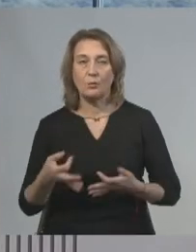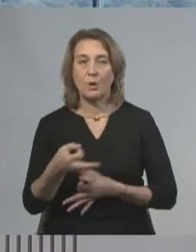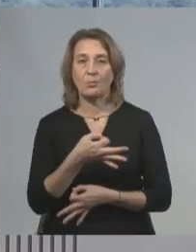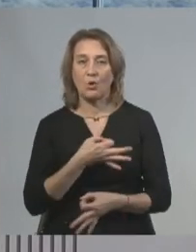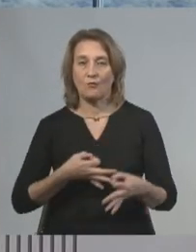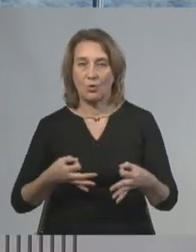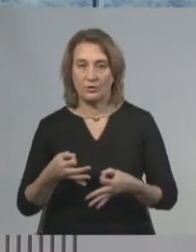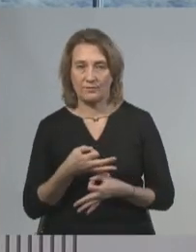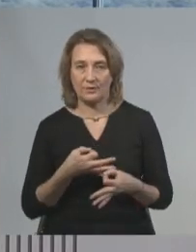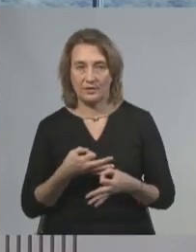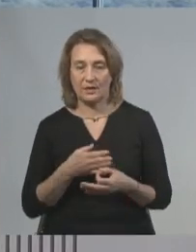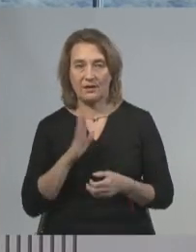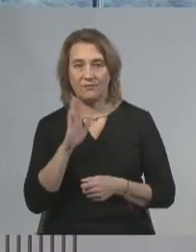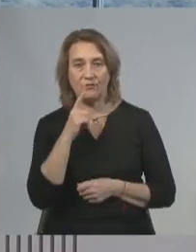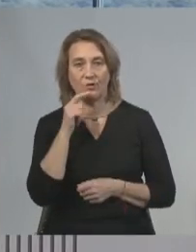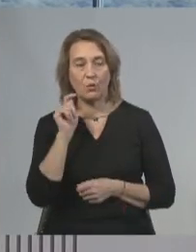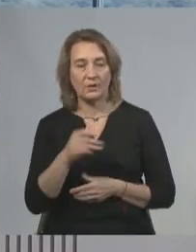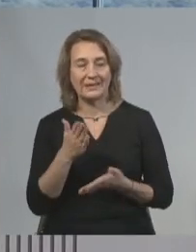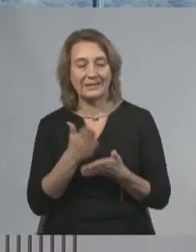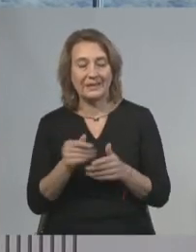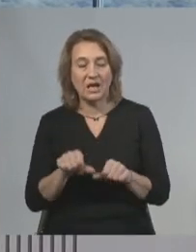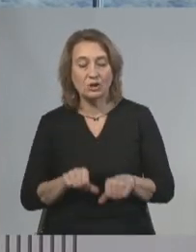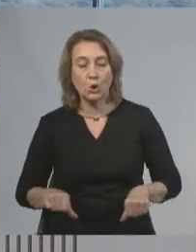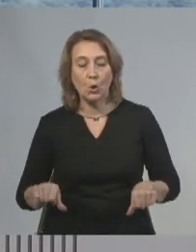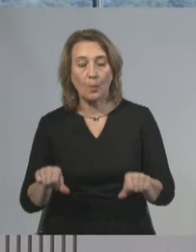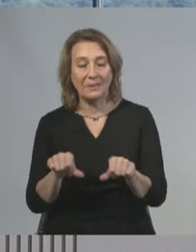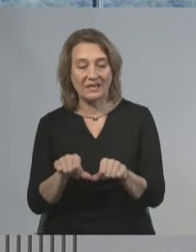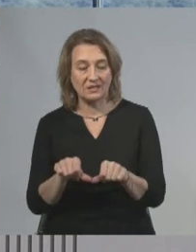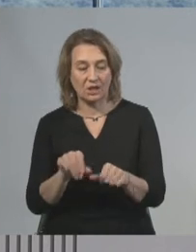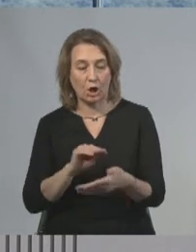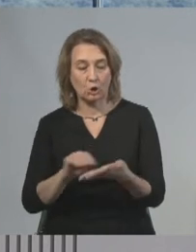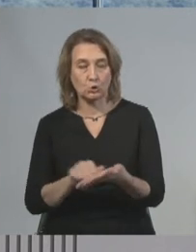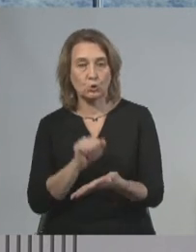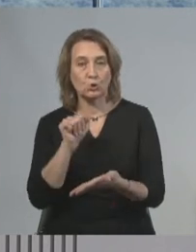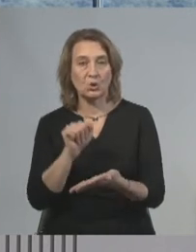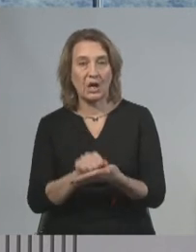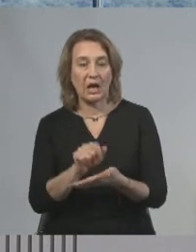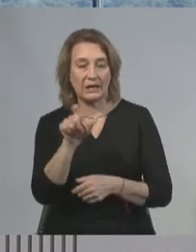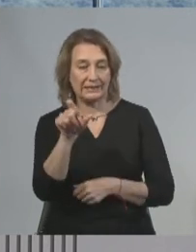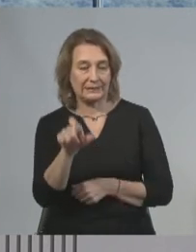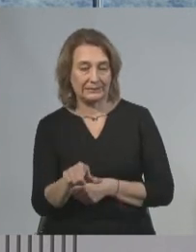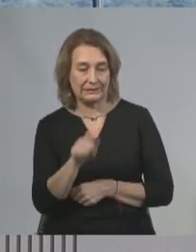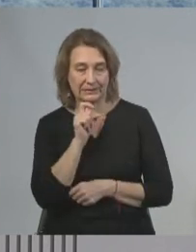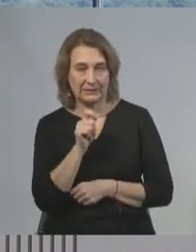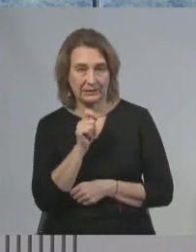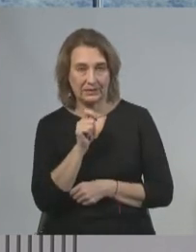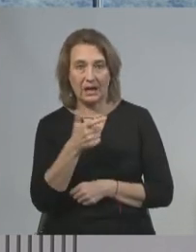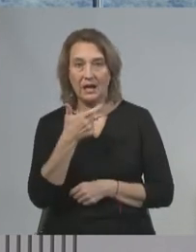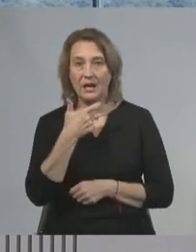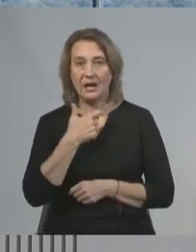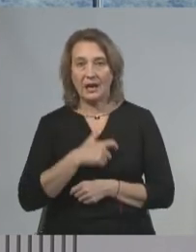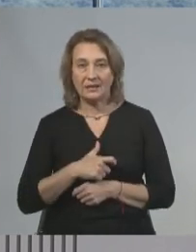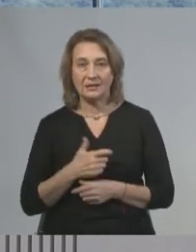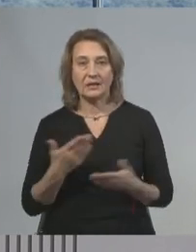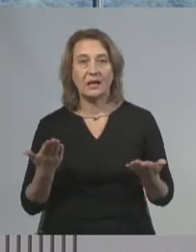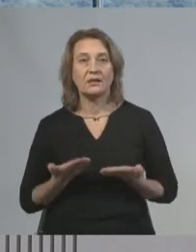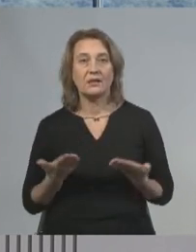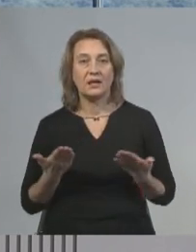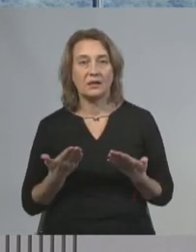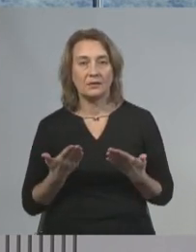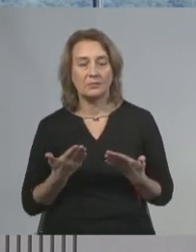thanks so much marina as we have a commission on journalism ethics so this is a